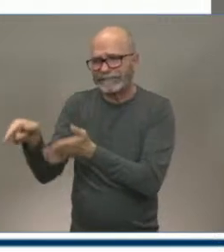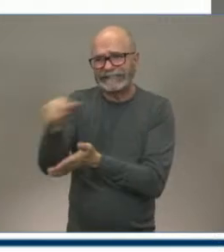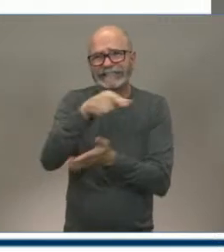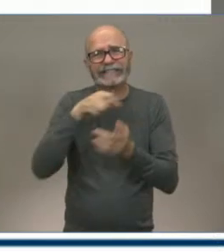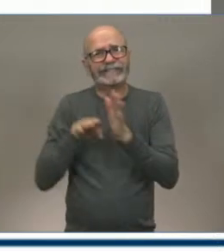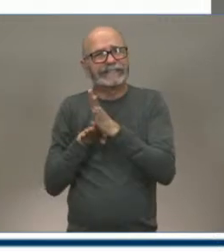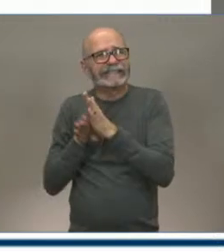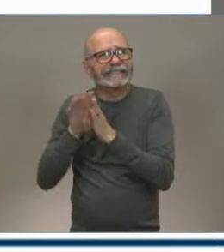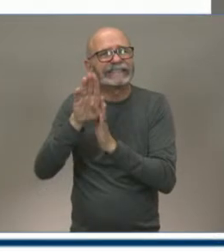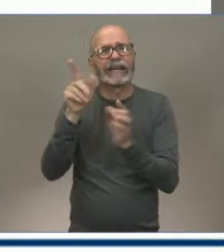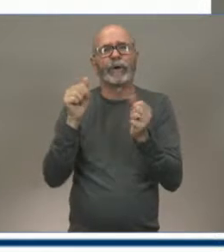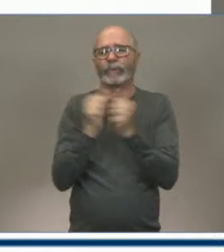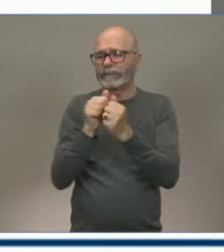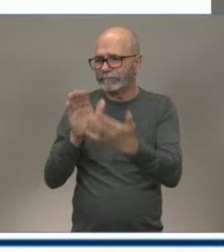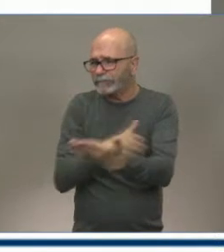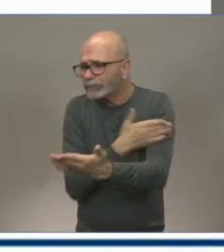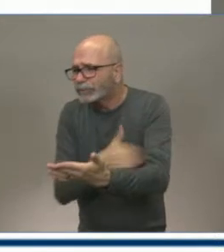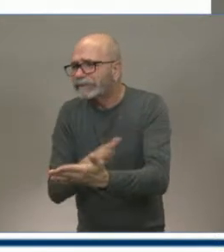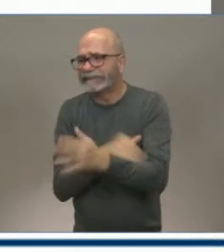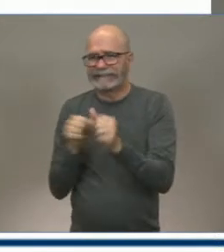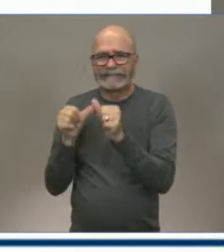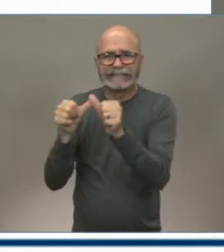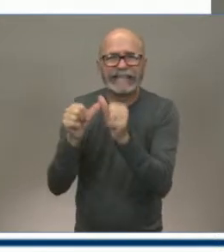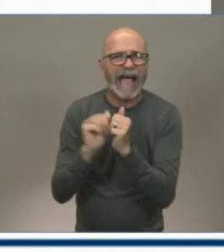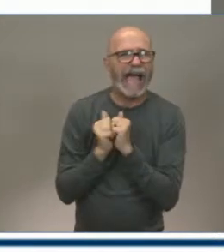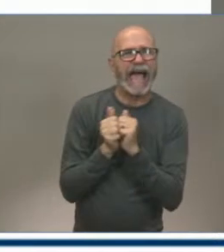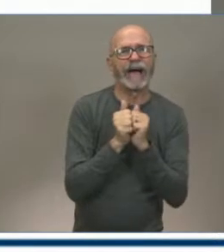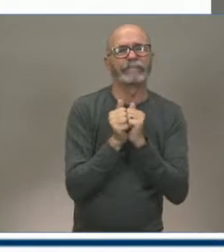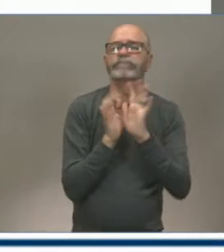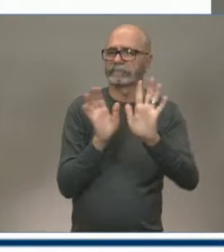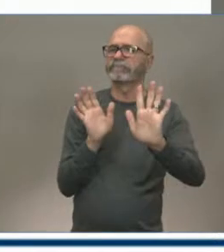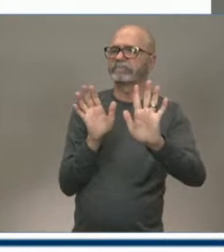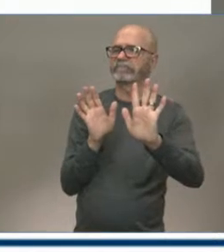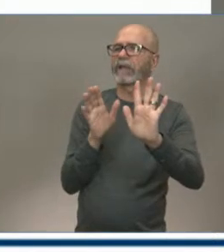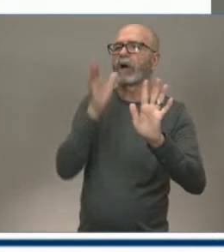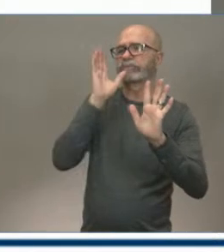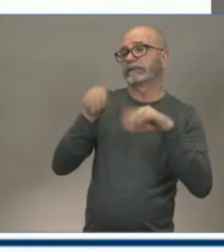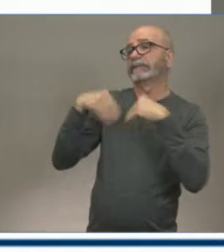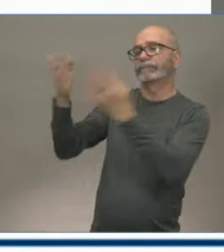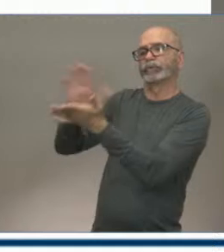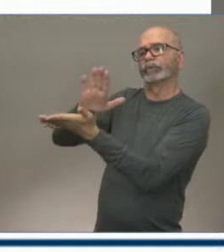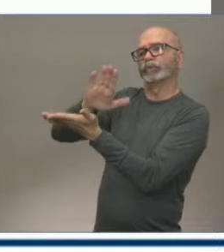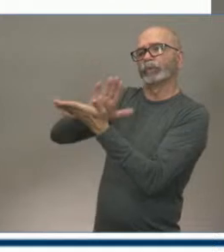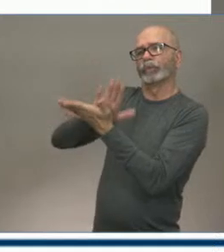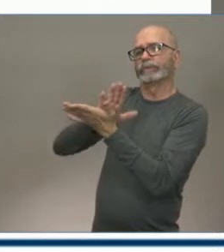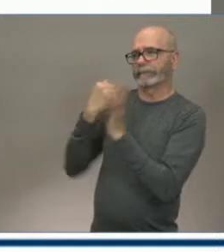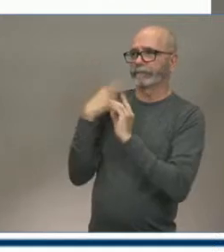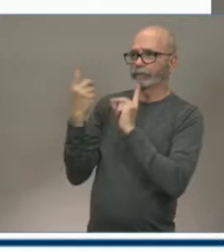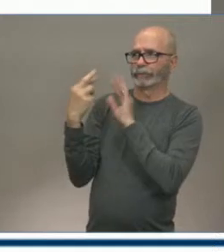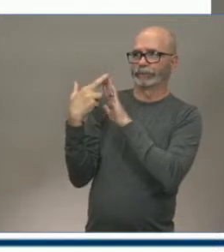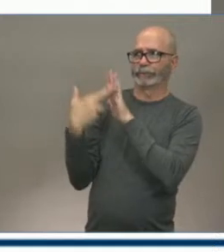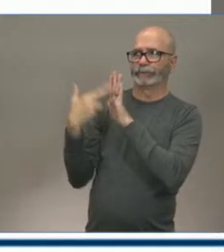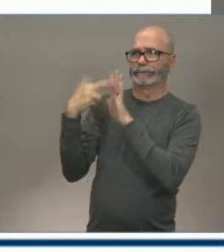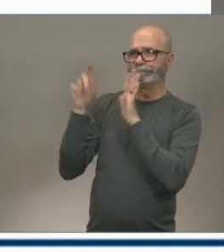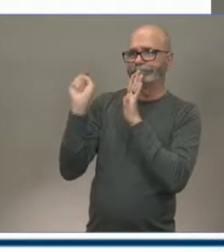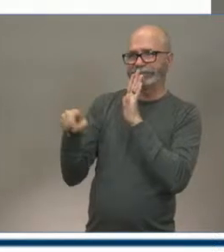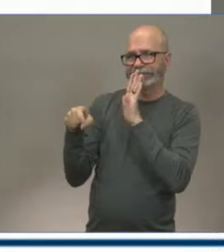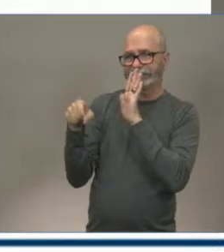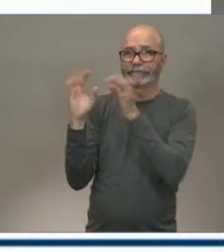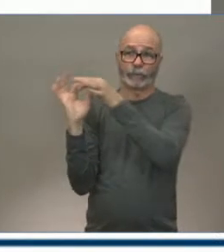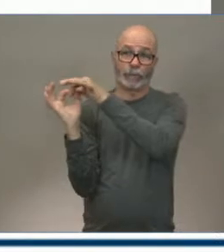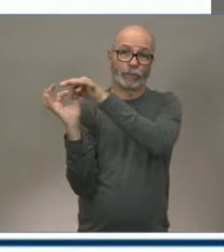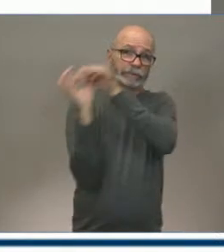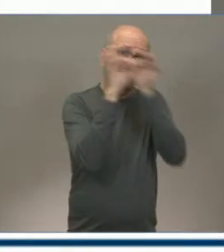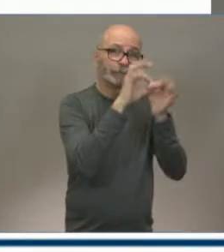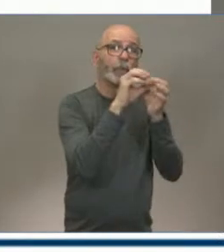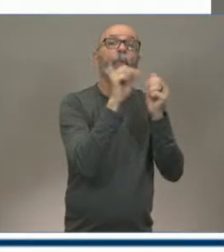that we've provided updated guidelines to schools to allow that. We believe that these guidelines will allow for